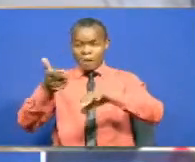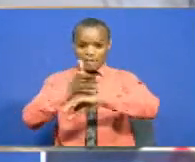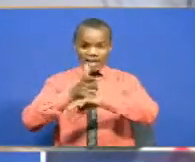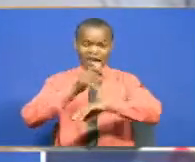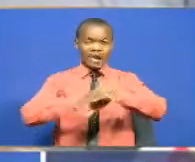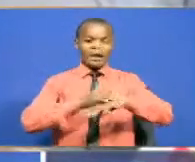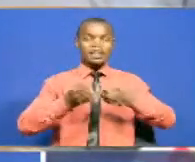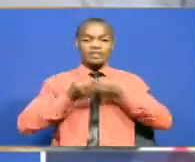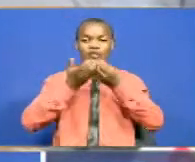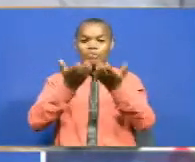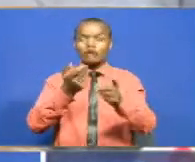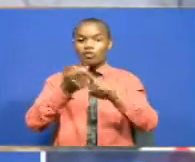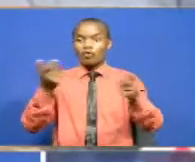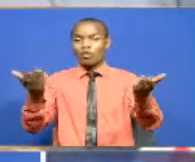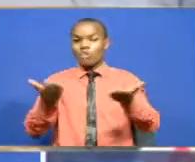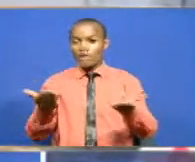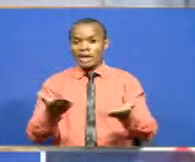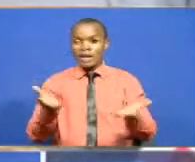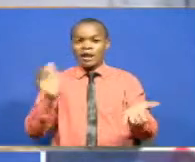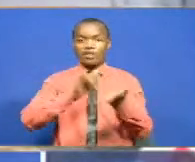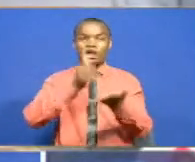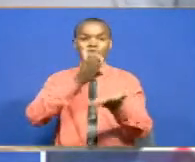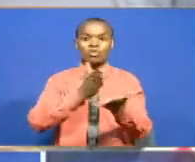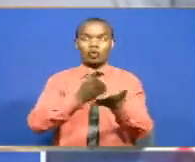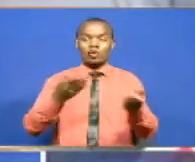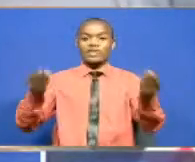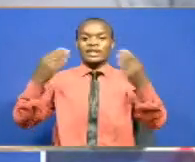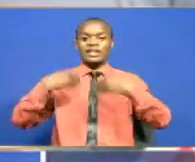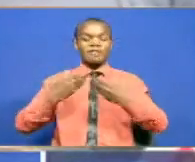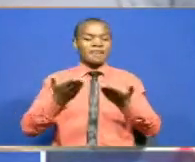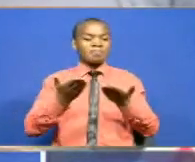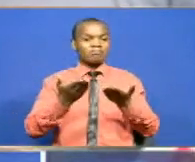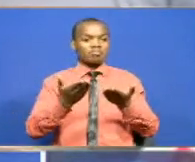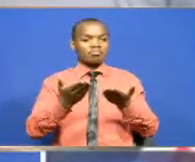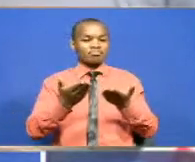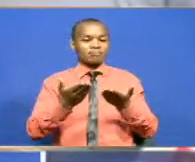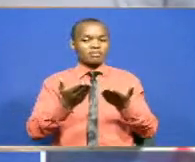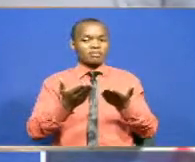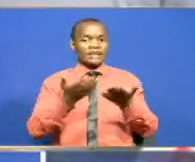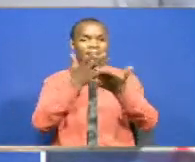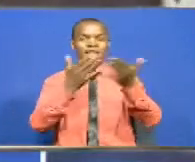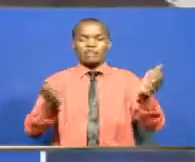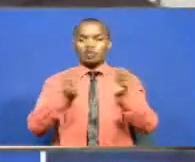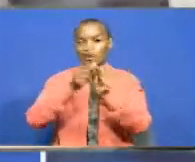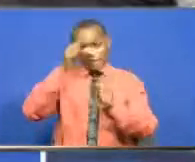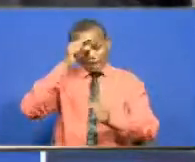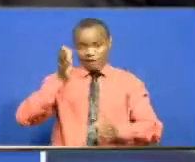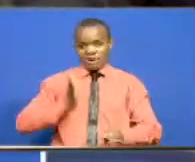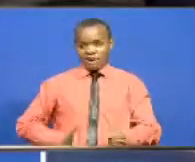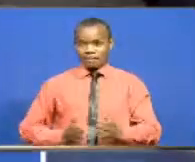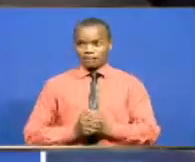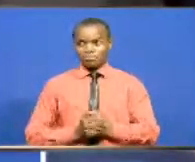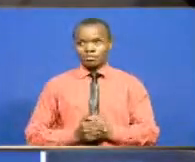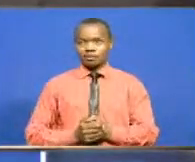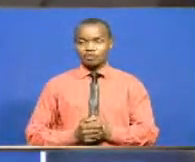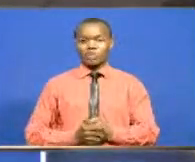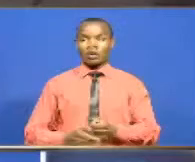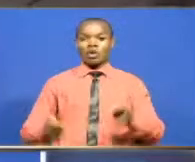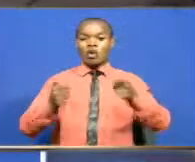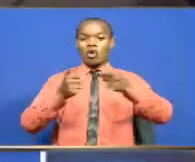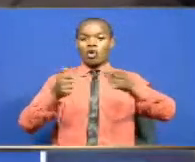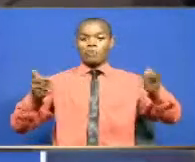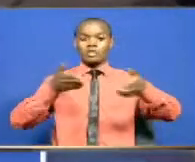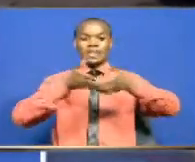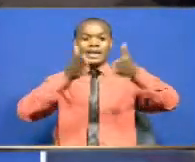impression that I was given any ultimatum. I was not given any ultimatum by the governors. Raila said a three-member